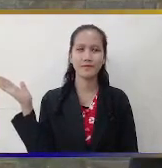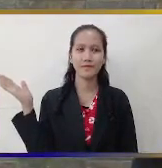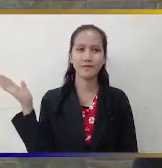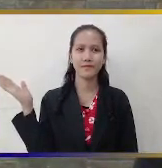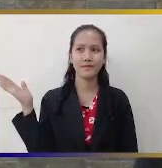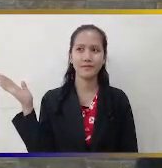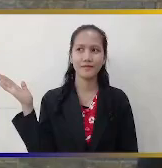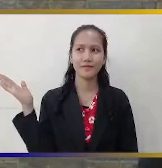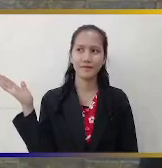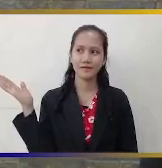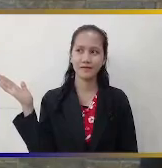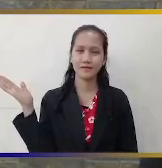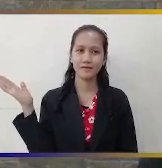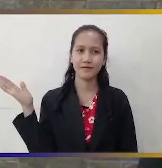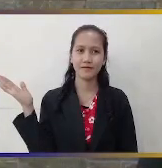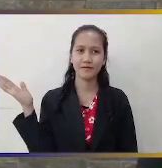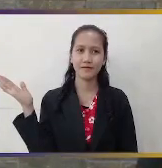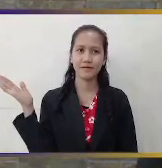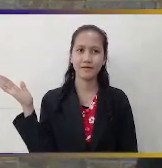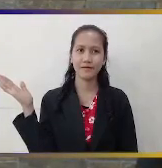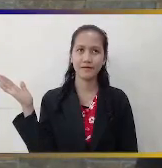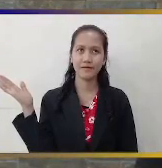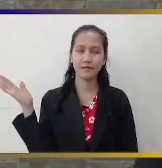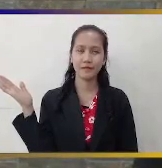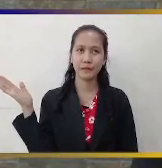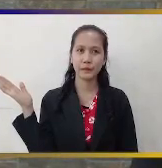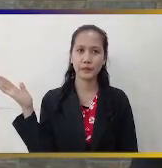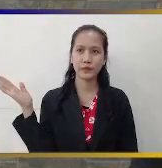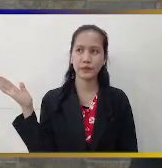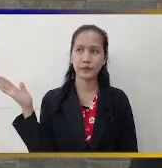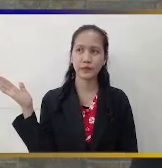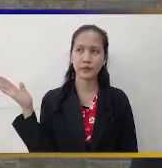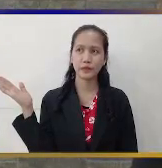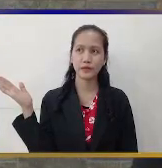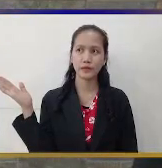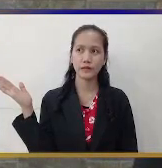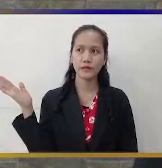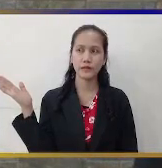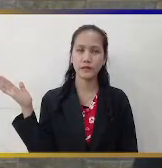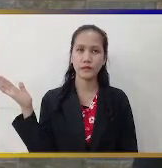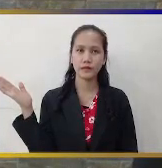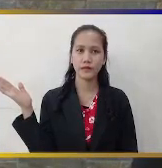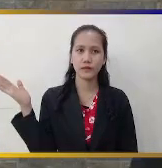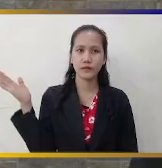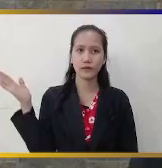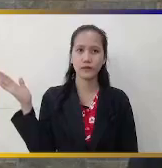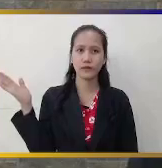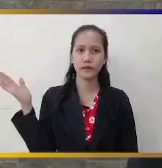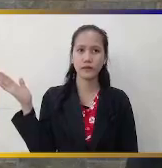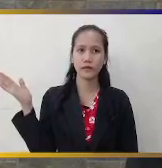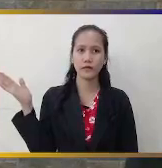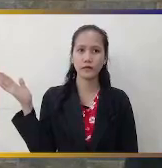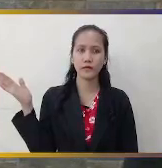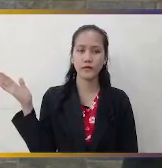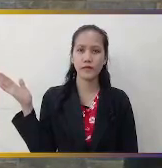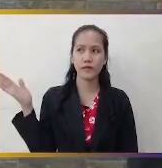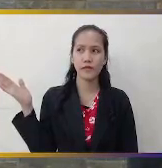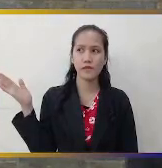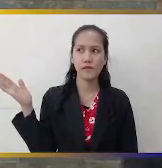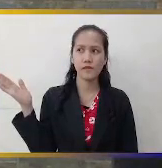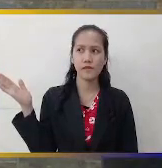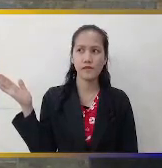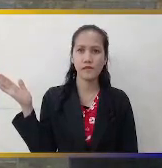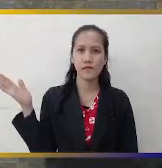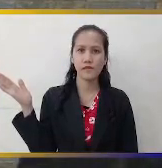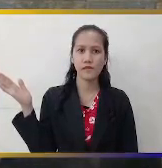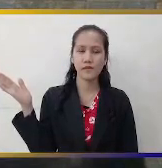according as he purposed in his heart, so let him give, not grudgingly. You're missing it. If you're giving it